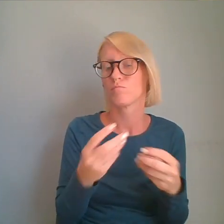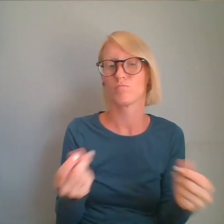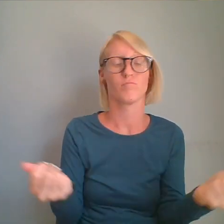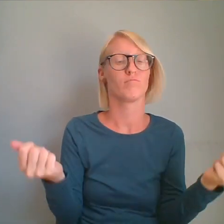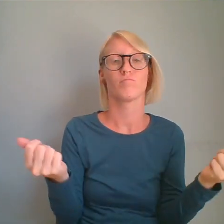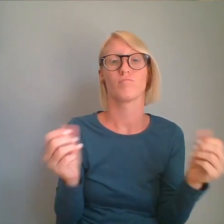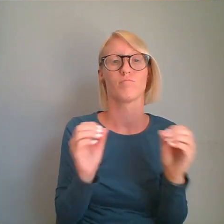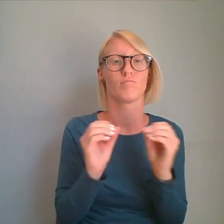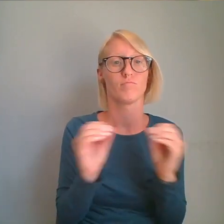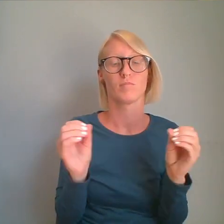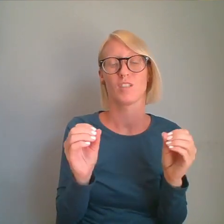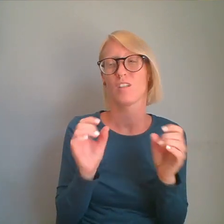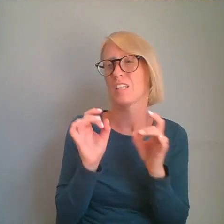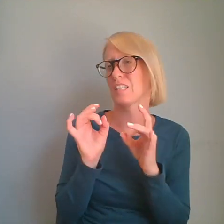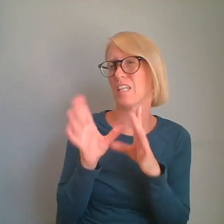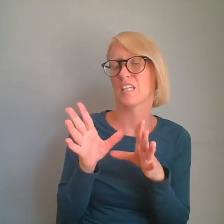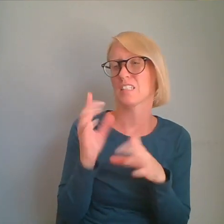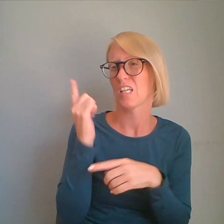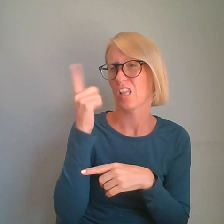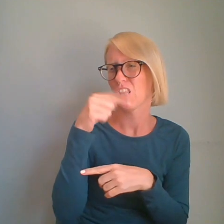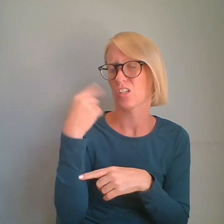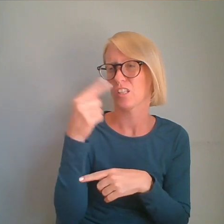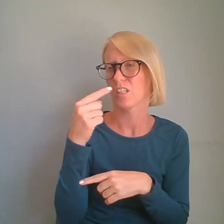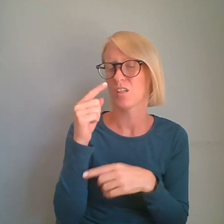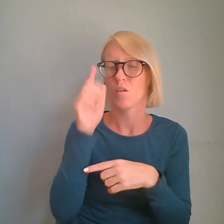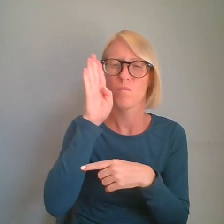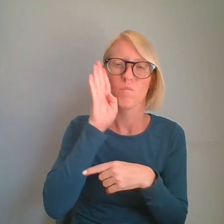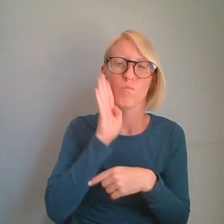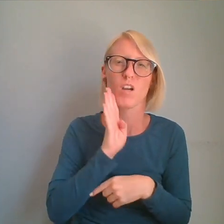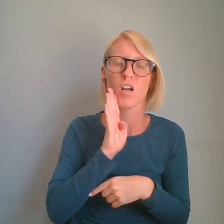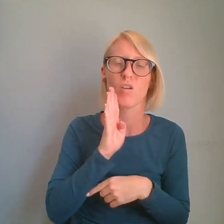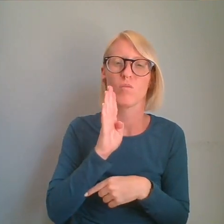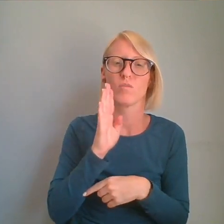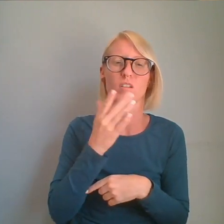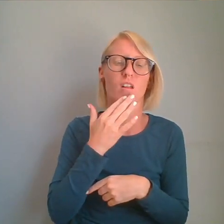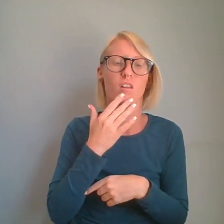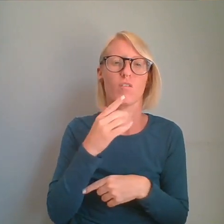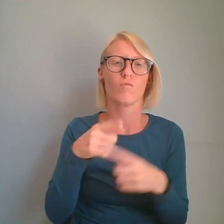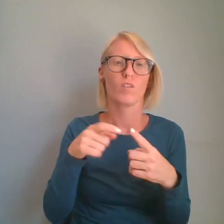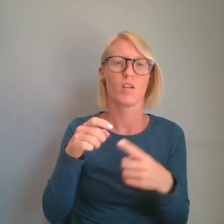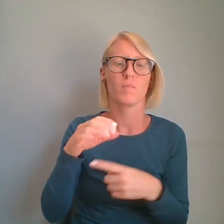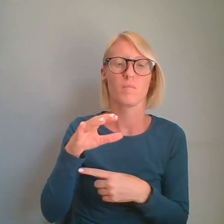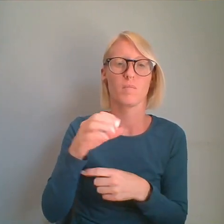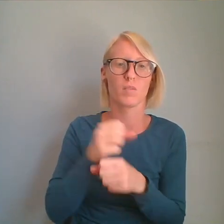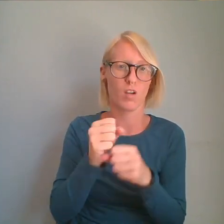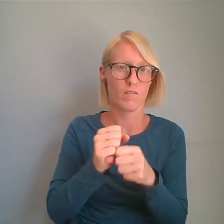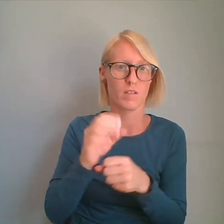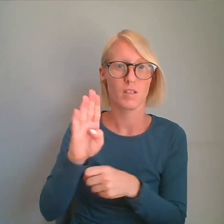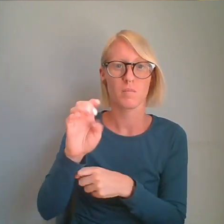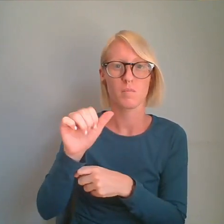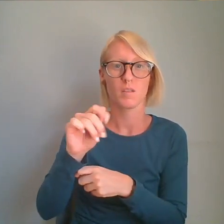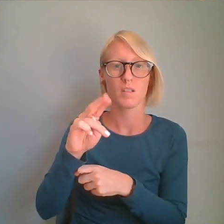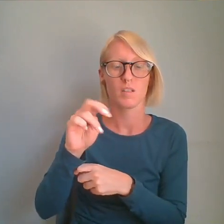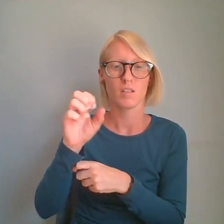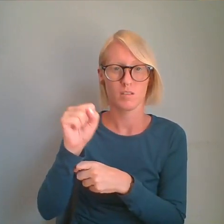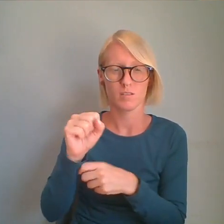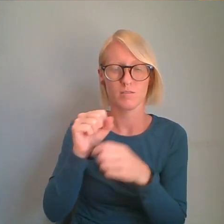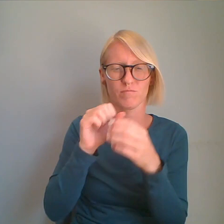looking brown color from the stain of the coffee beans. So that's a bit of new information for you.